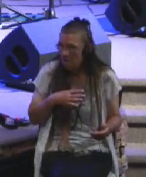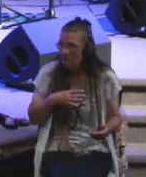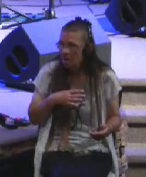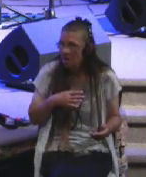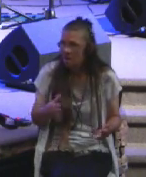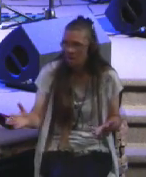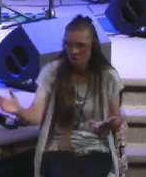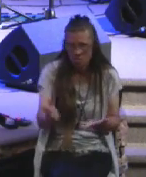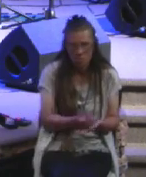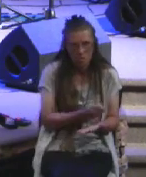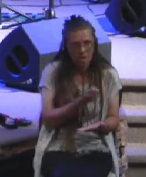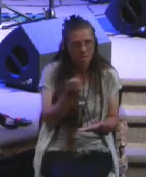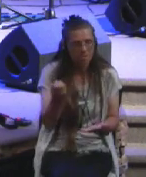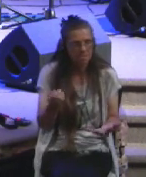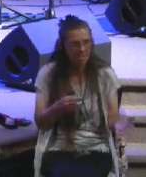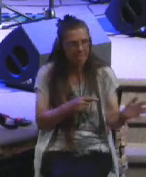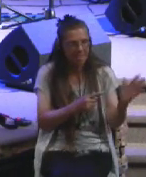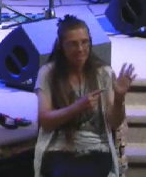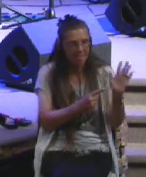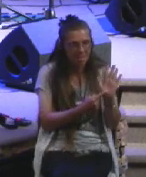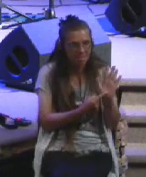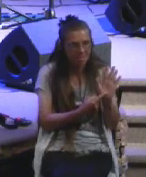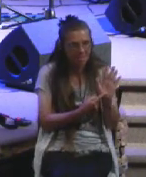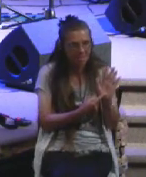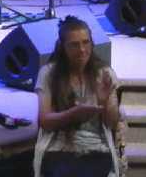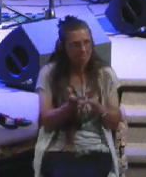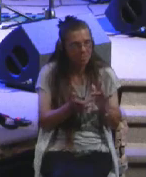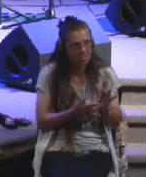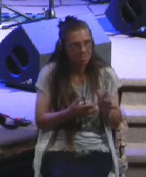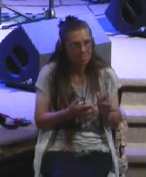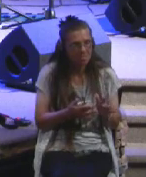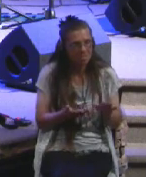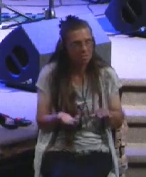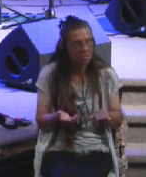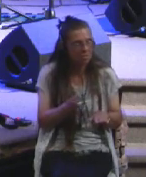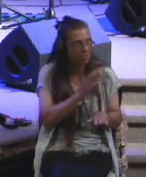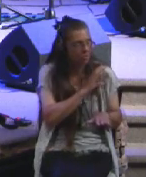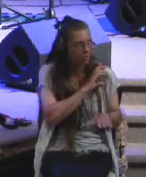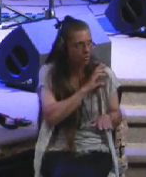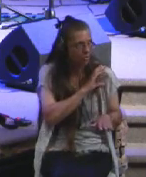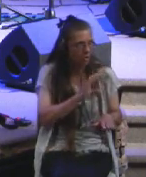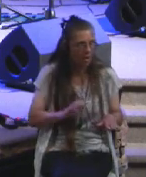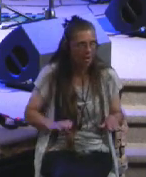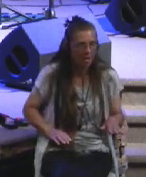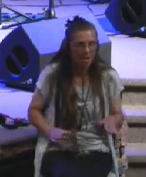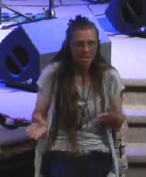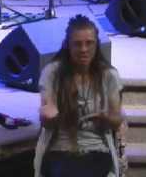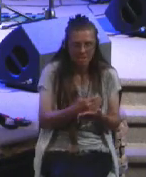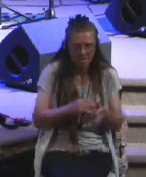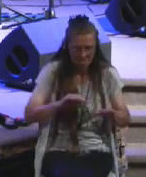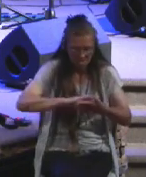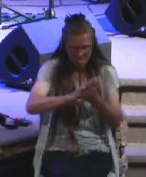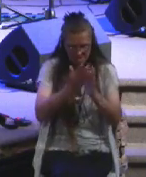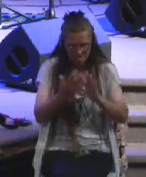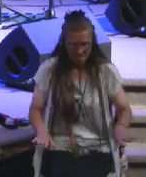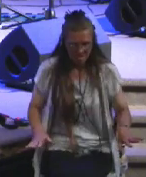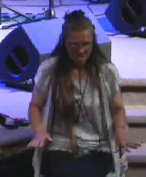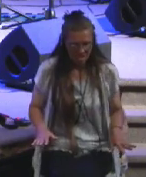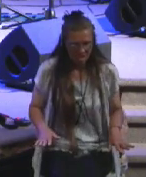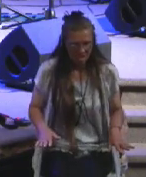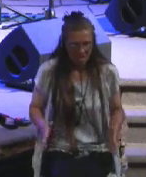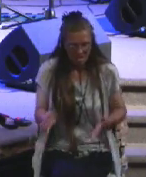Jesus Christ. See, God has a habit of taking our failures and our messes and making something good out